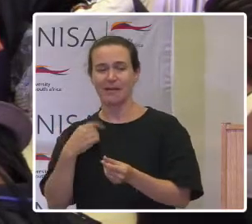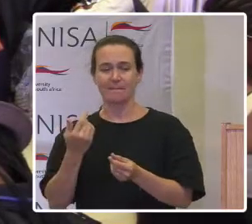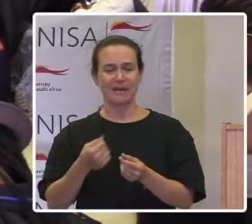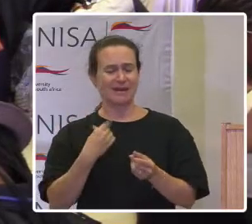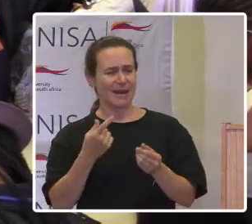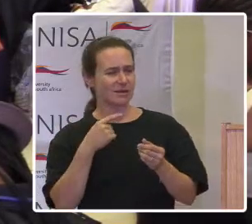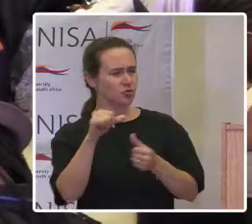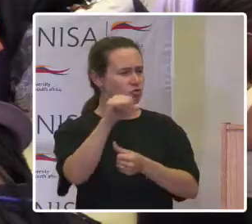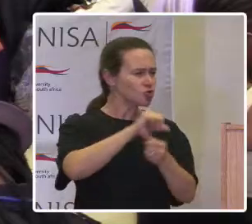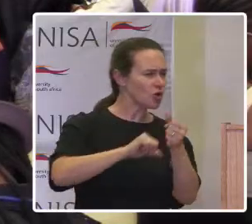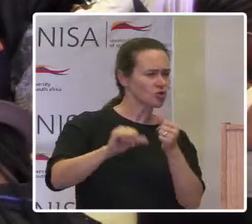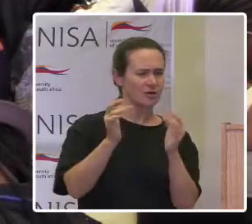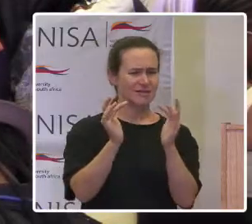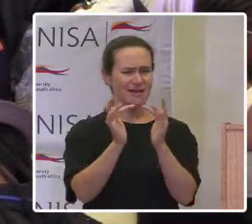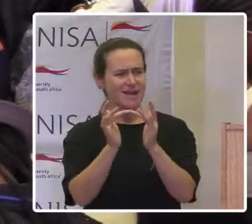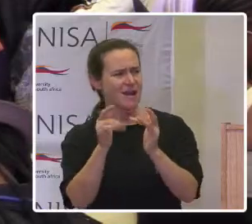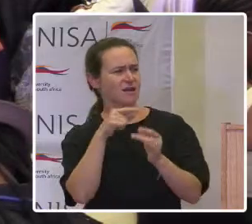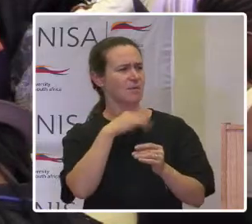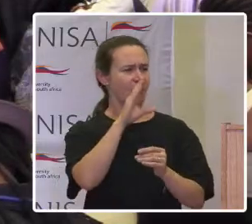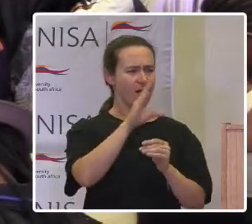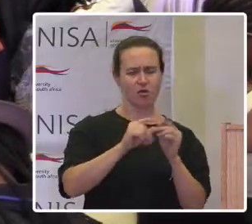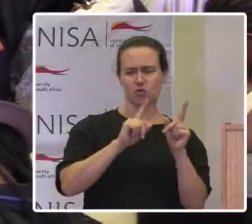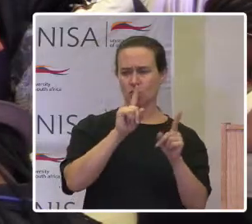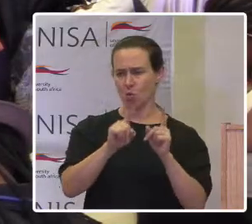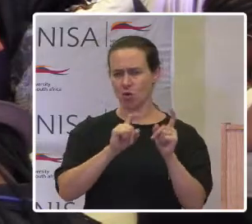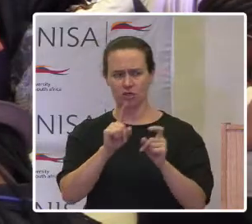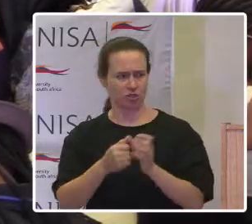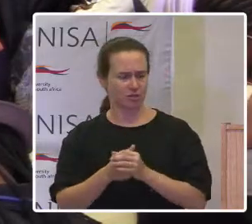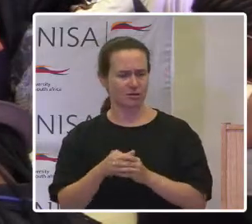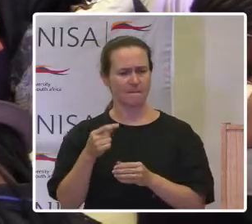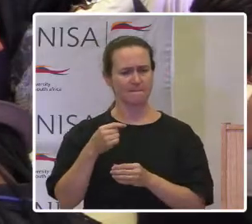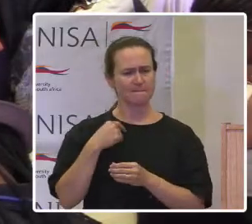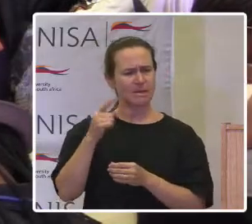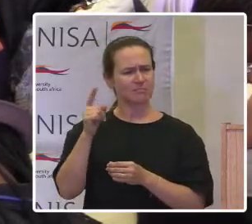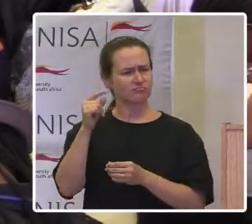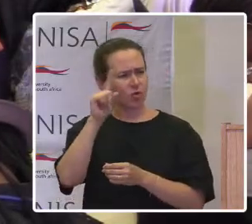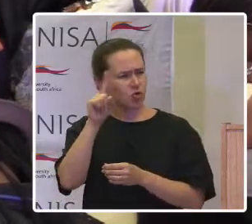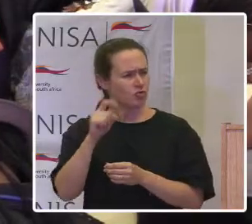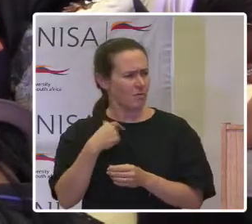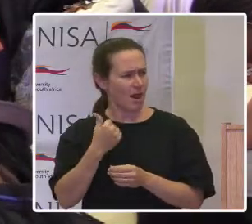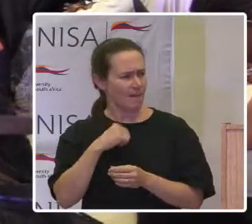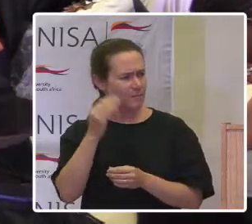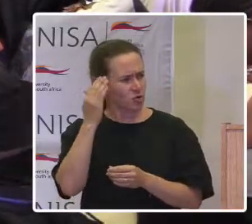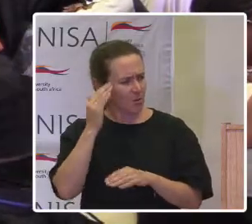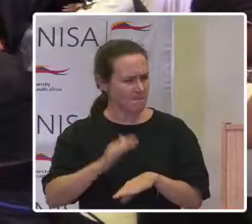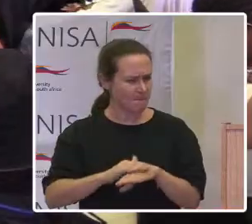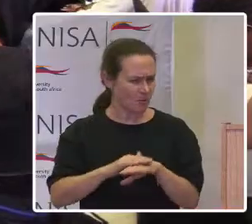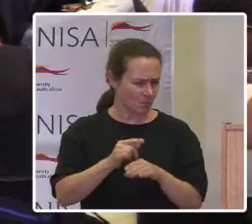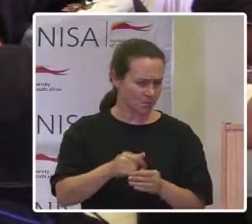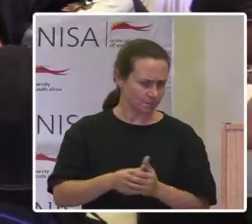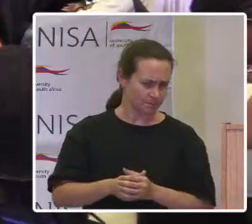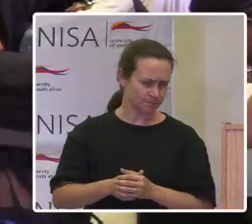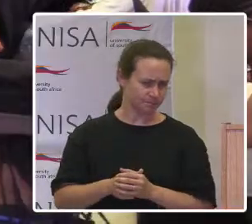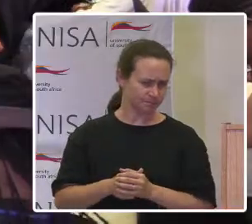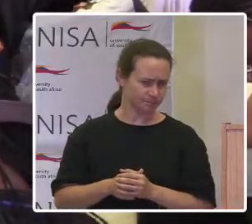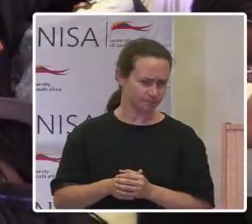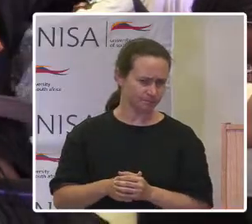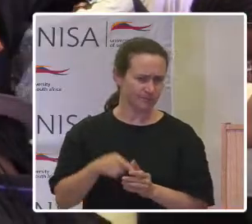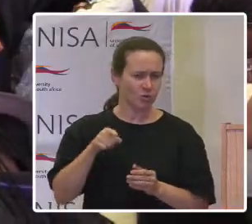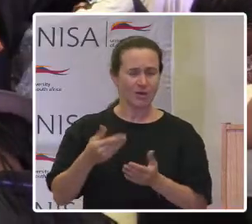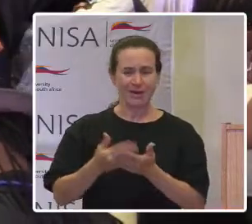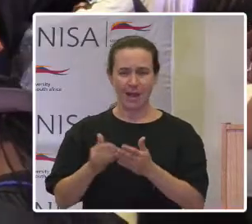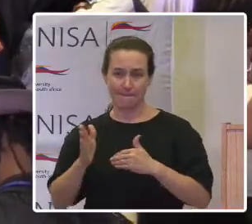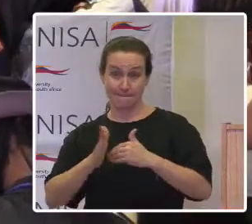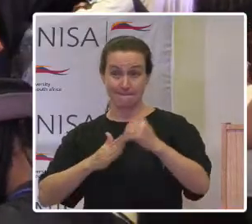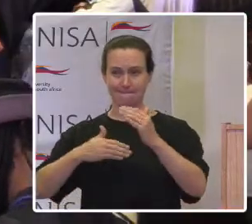you socialize, you ask questions, you're curious, even if you don't know, even if it's not your field, you build your